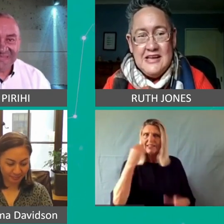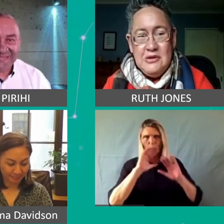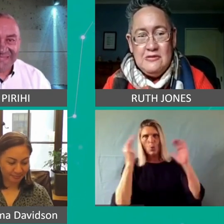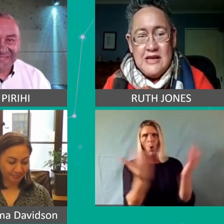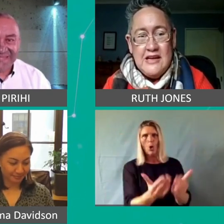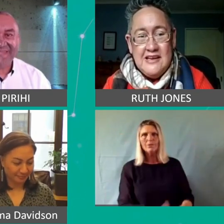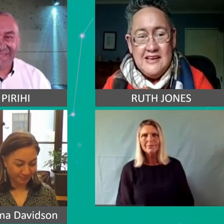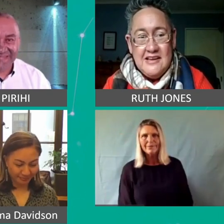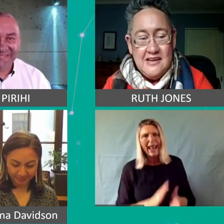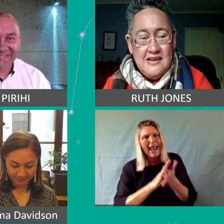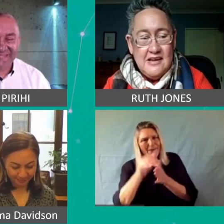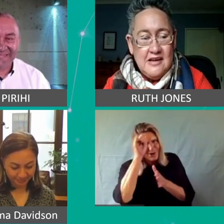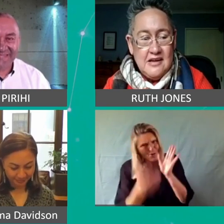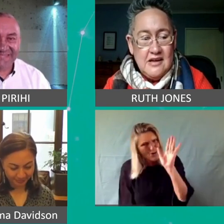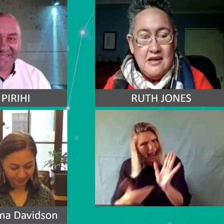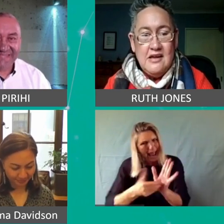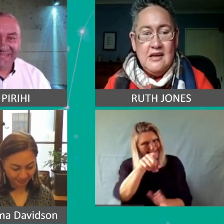add to that beautifully.